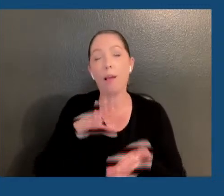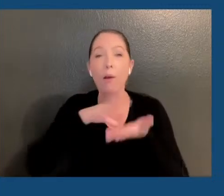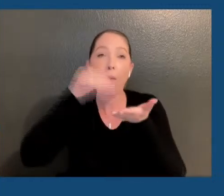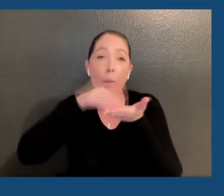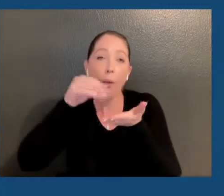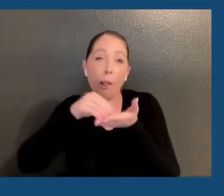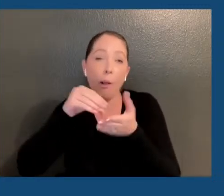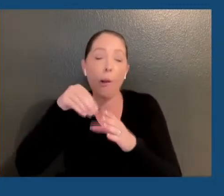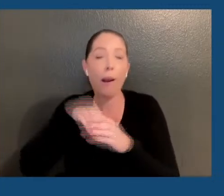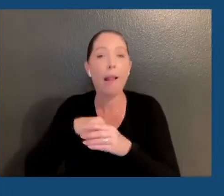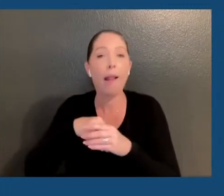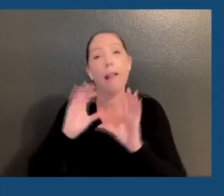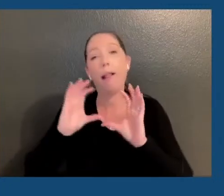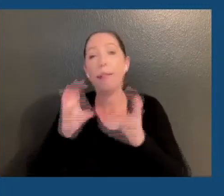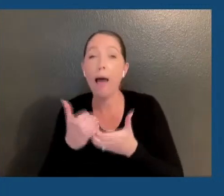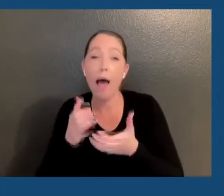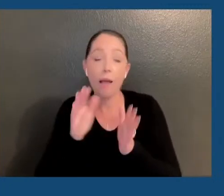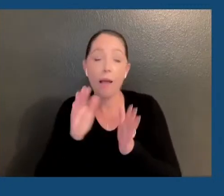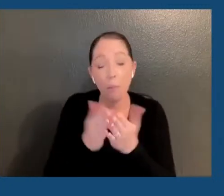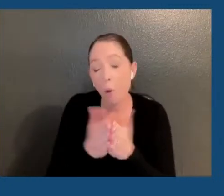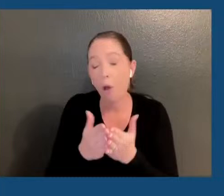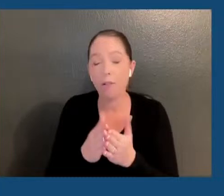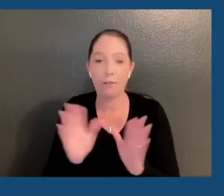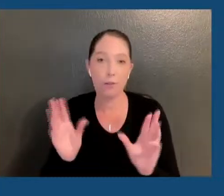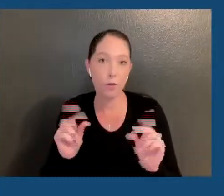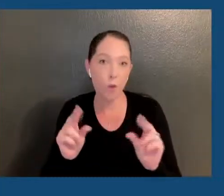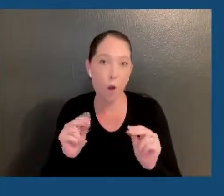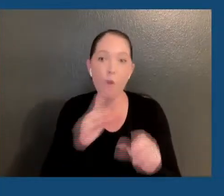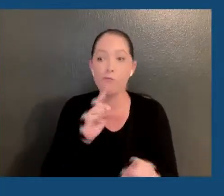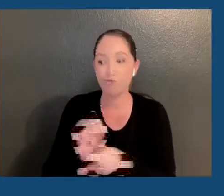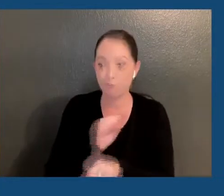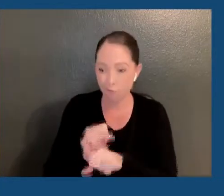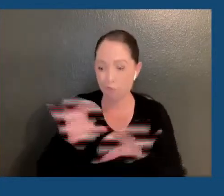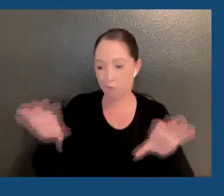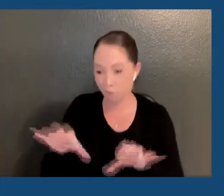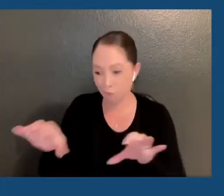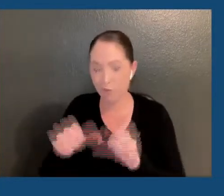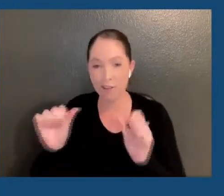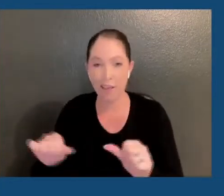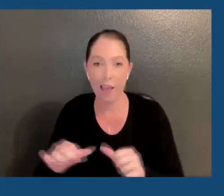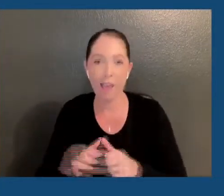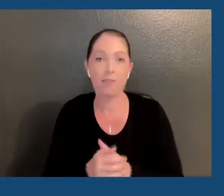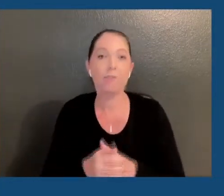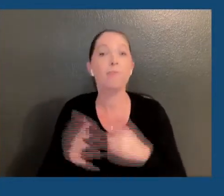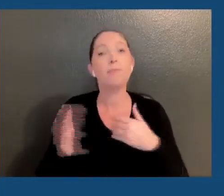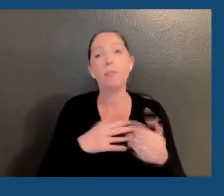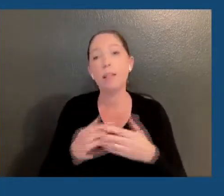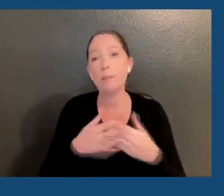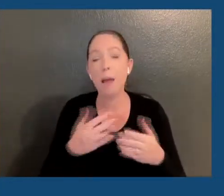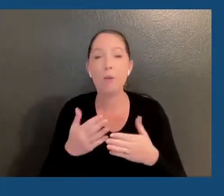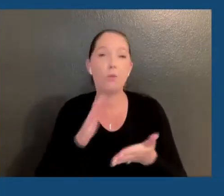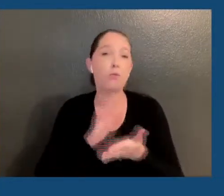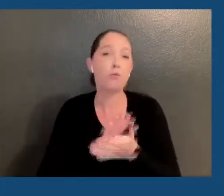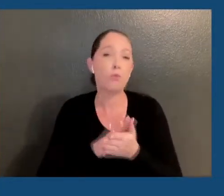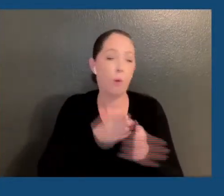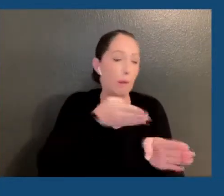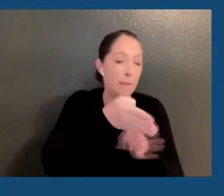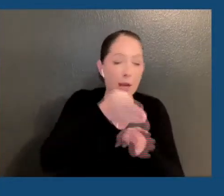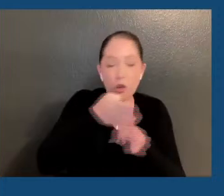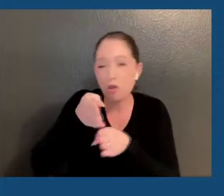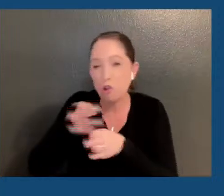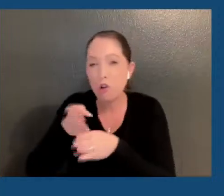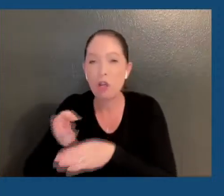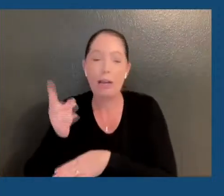simply an abstract way. The goal is for you, no matter if you're in philosophy, engineering, sociology, history, or